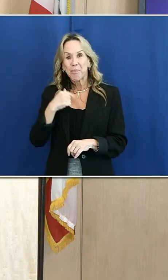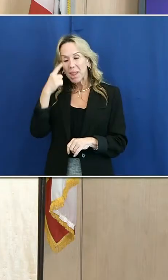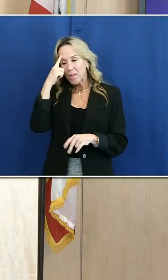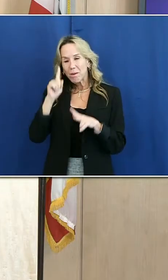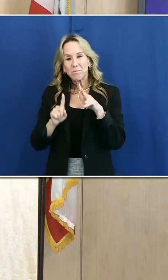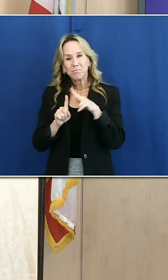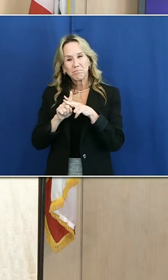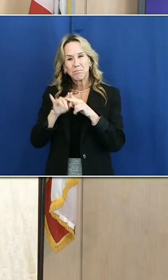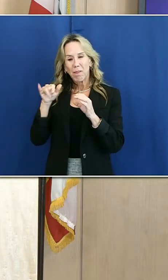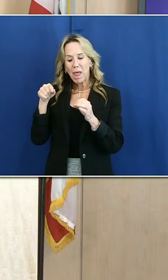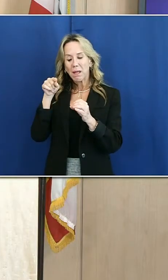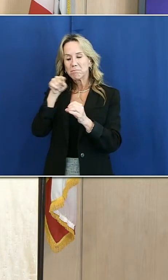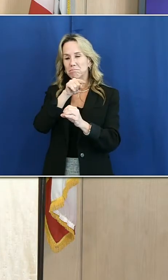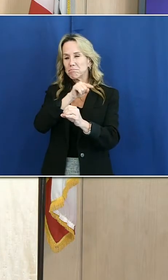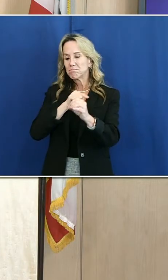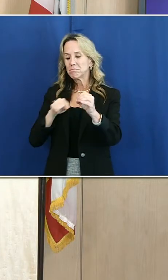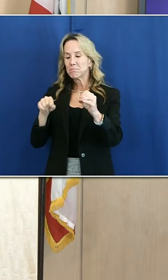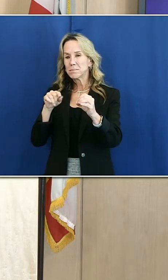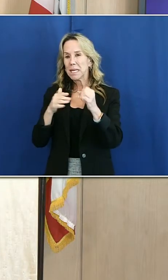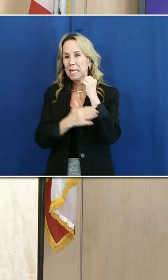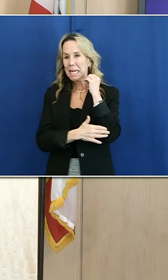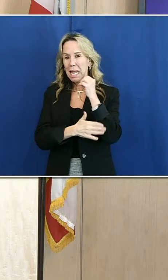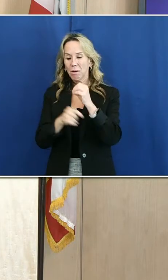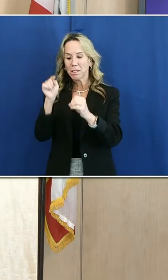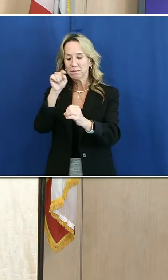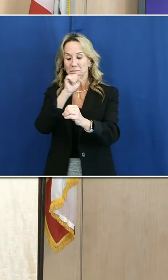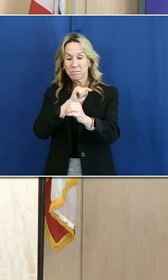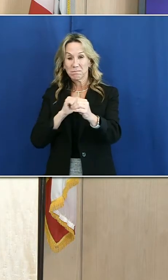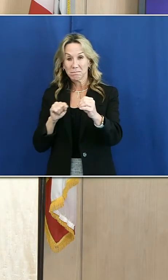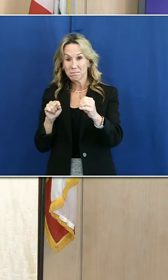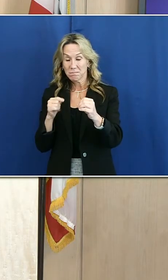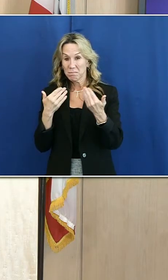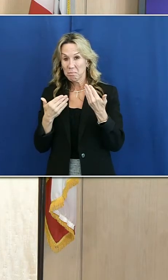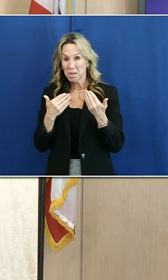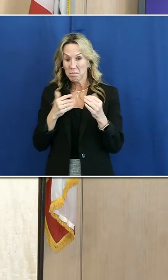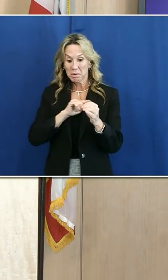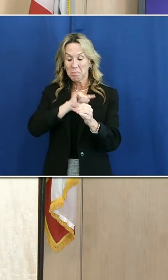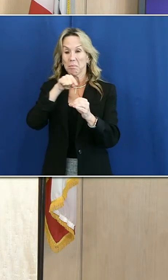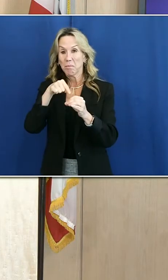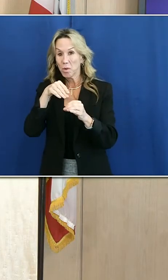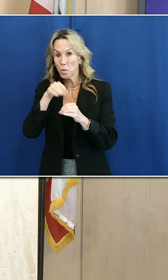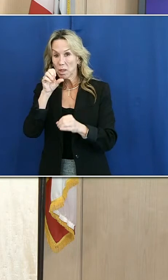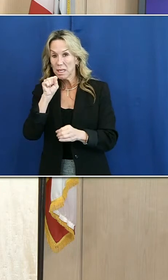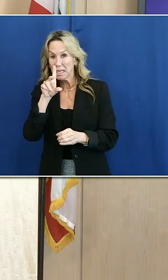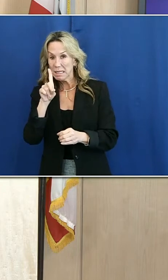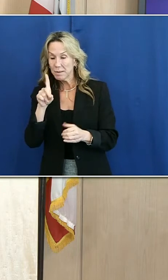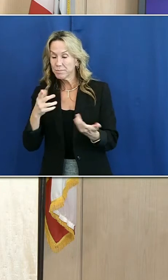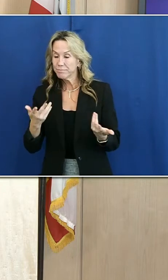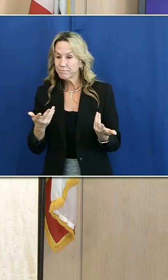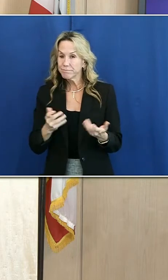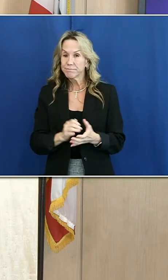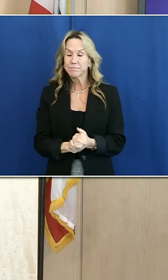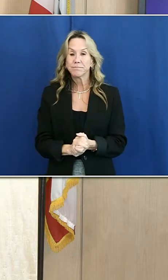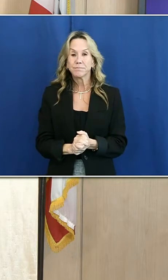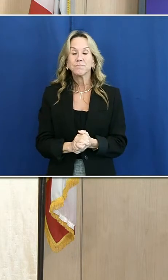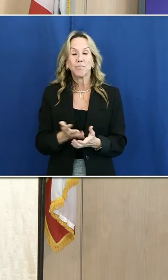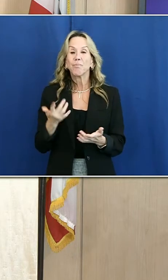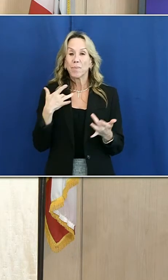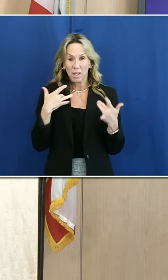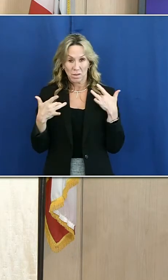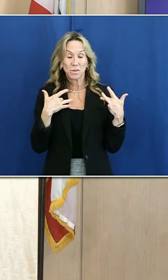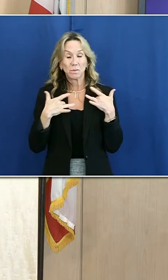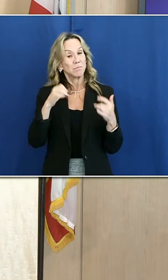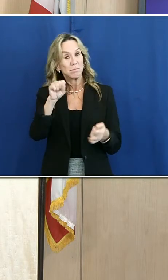the surrounding individuals from surrounding counties may be coming to San Diego. So we are